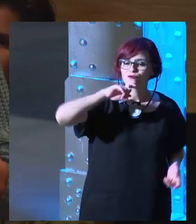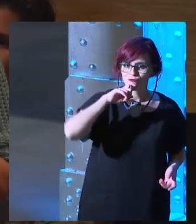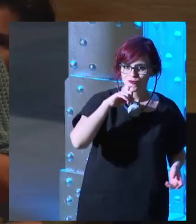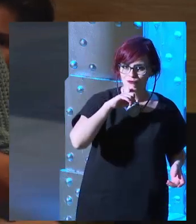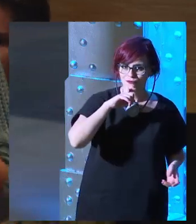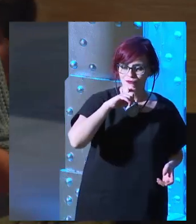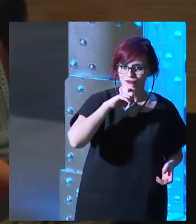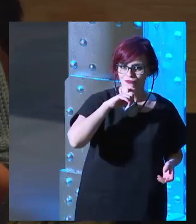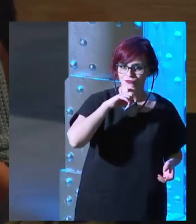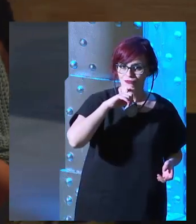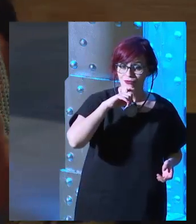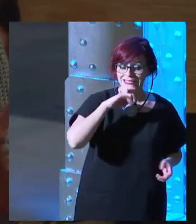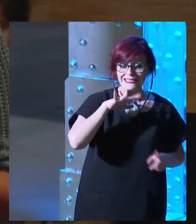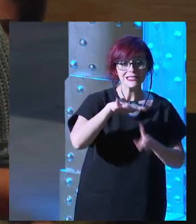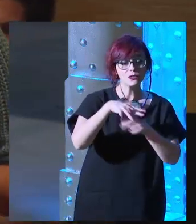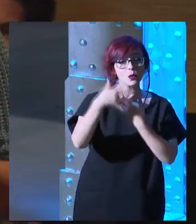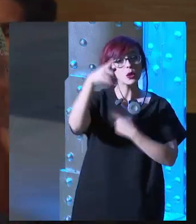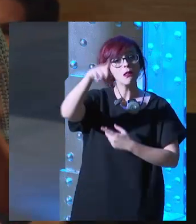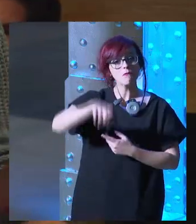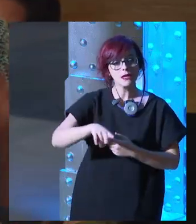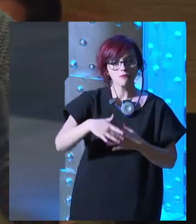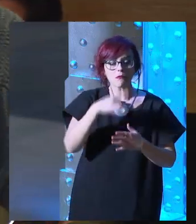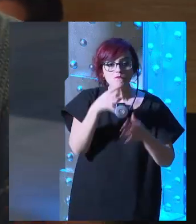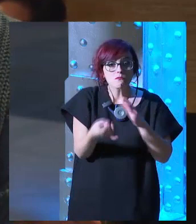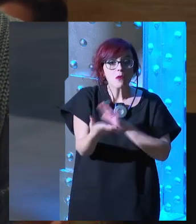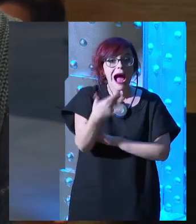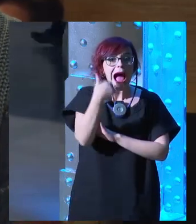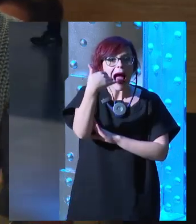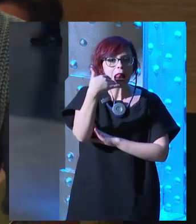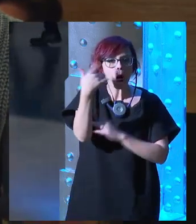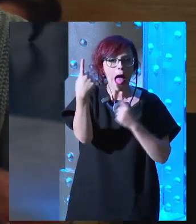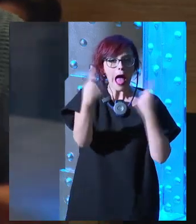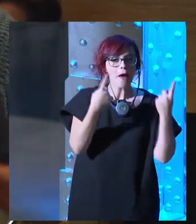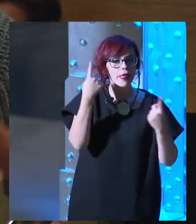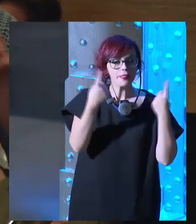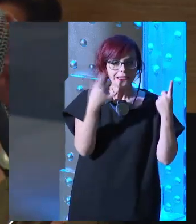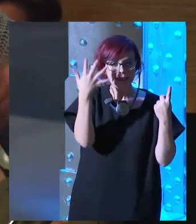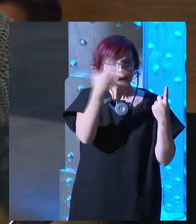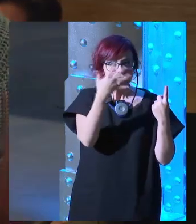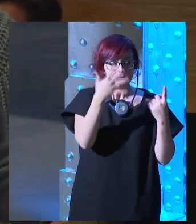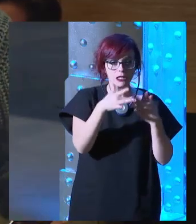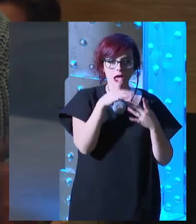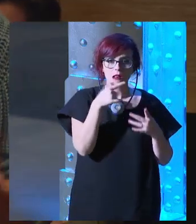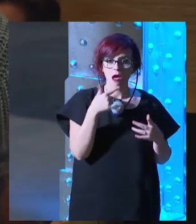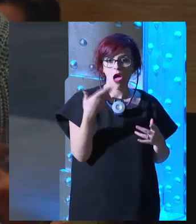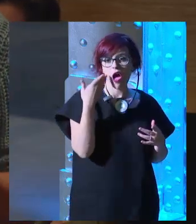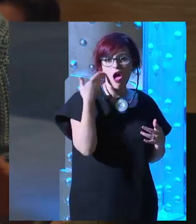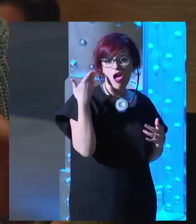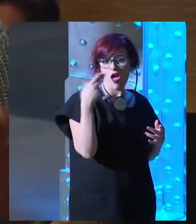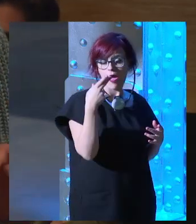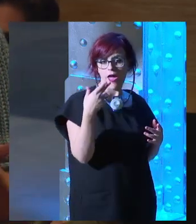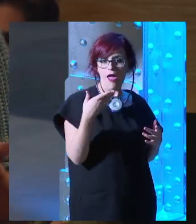it, like this little ego temptation to put yourself better than you were at the time and to explain, like